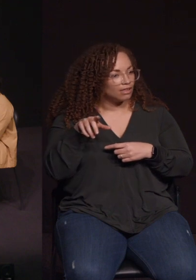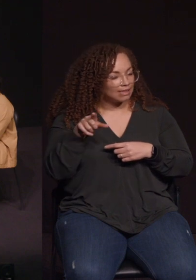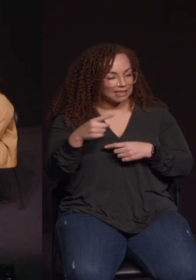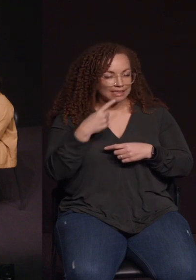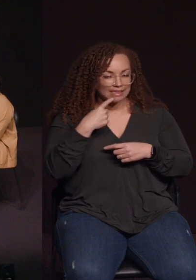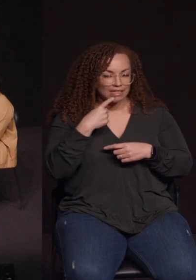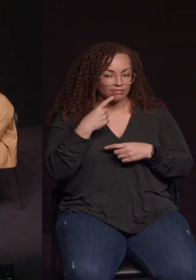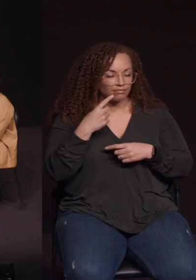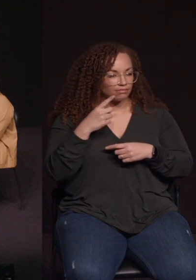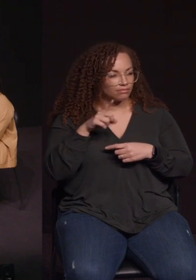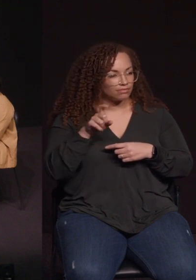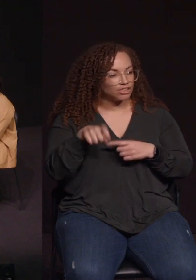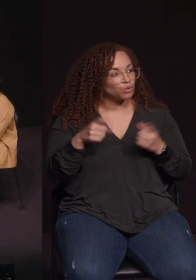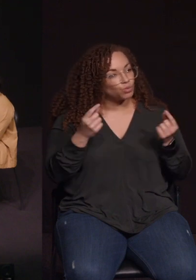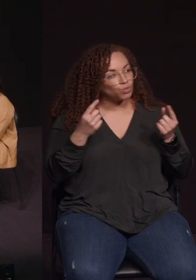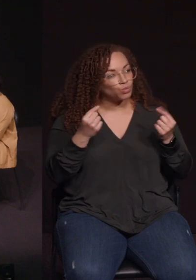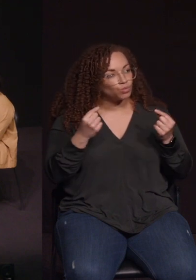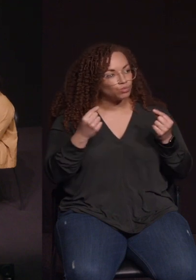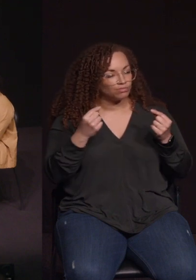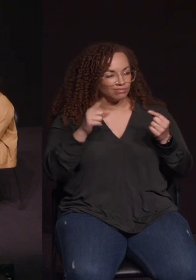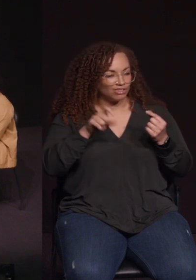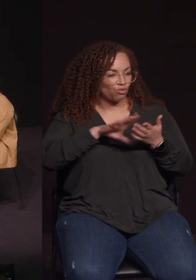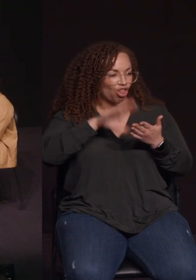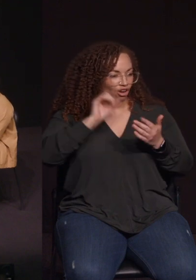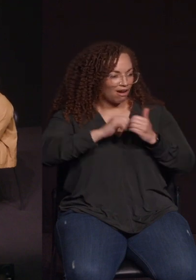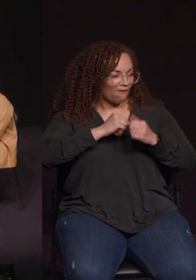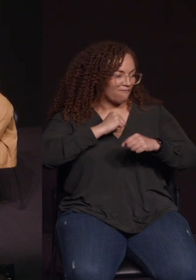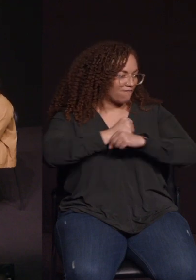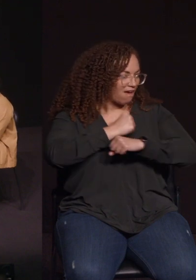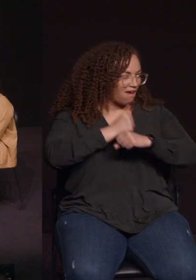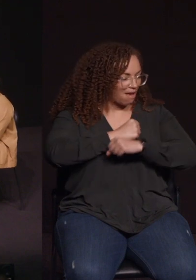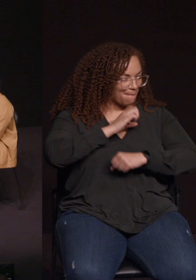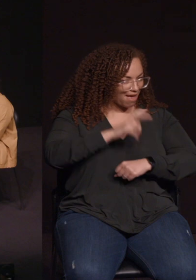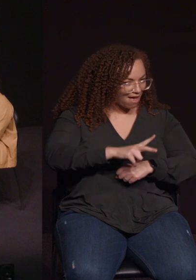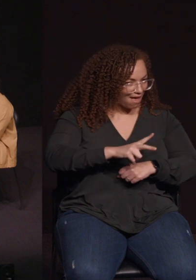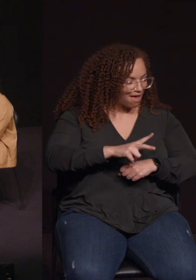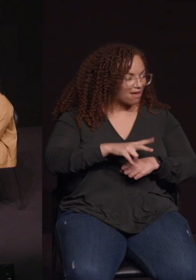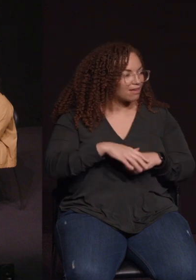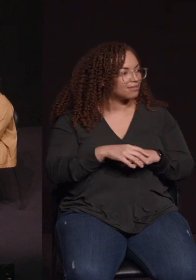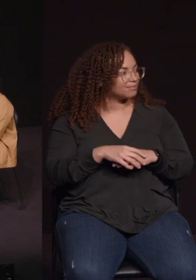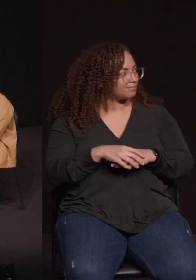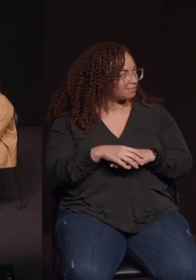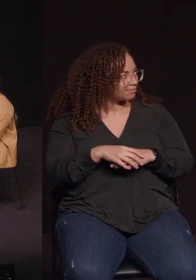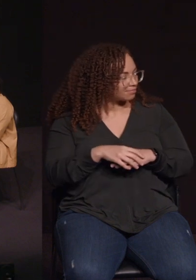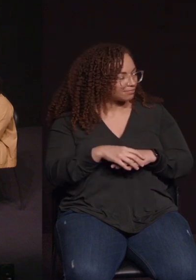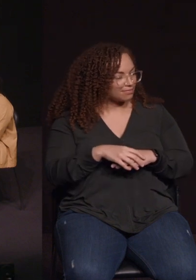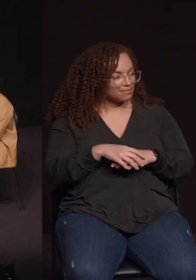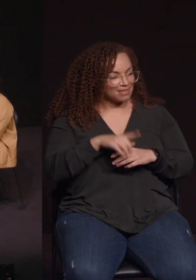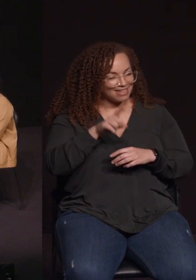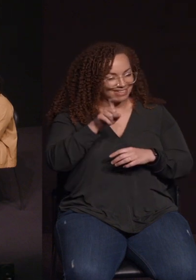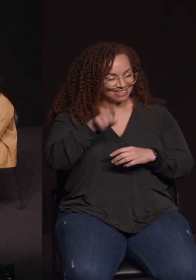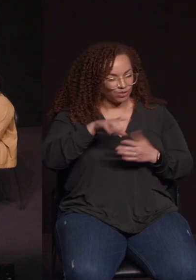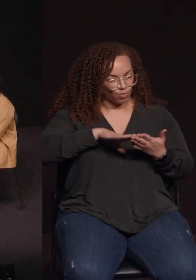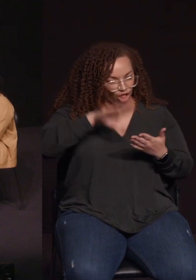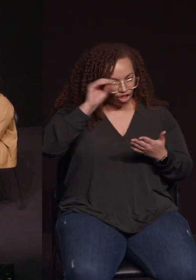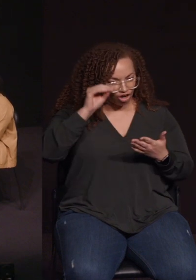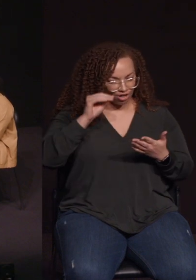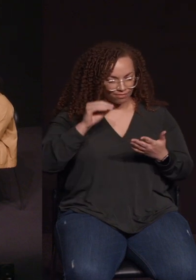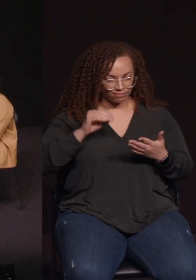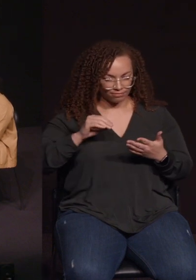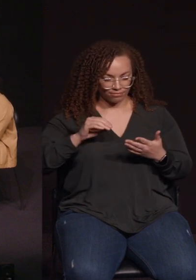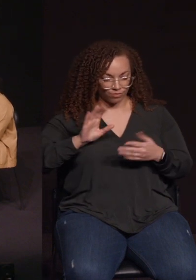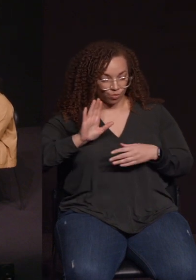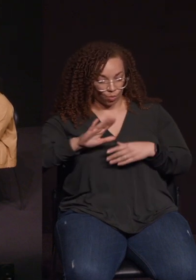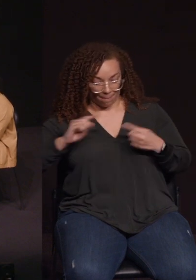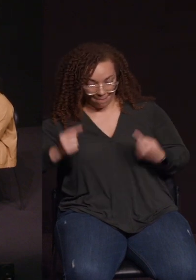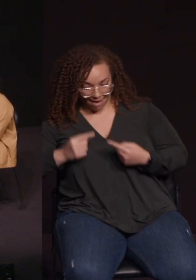Right? And Big Mike, I've heard you talk a lot about, and you too, Cal, learning how to turn your pain into power,